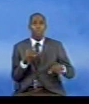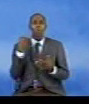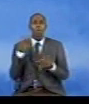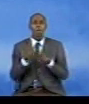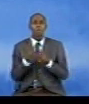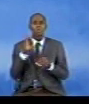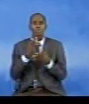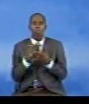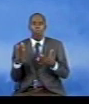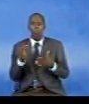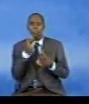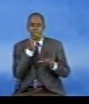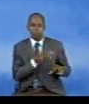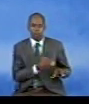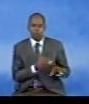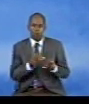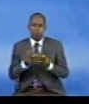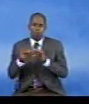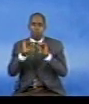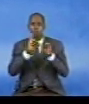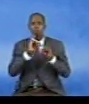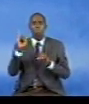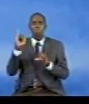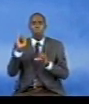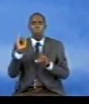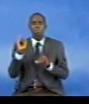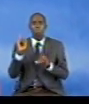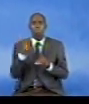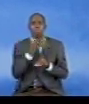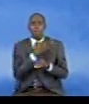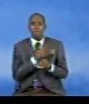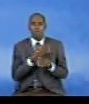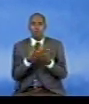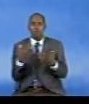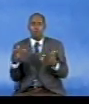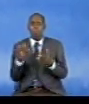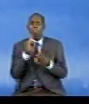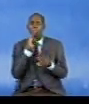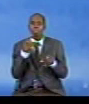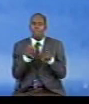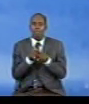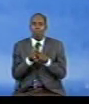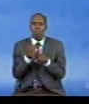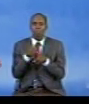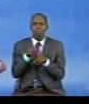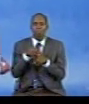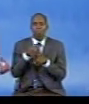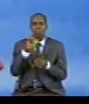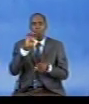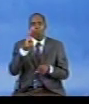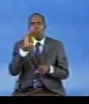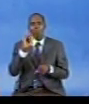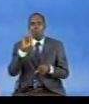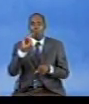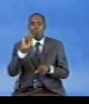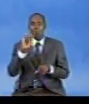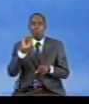moving. At times, it's to be at my toes, biting me, as if something is biting me. I could not walk. Sometimes when I want to walk, I'll